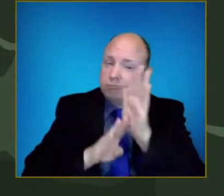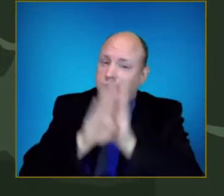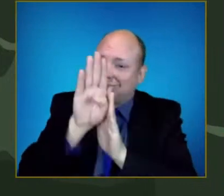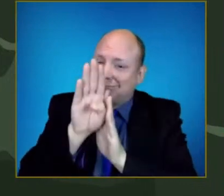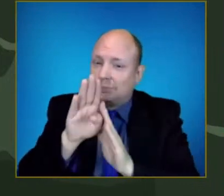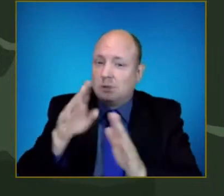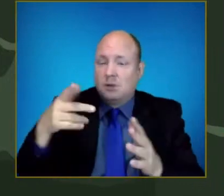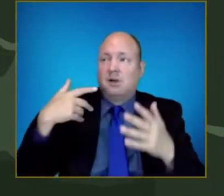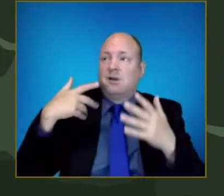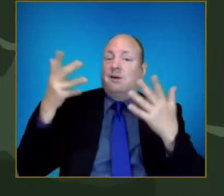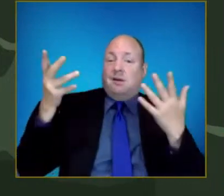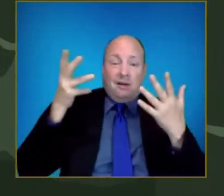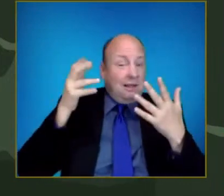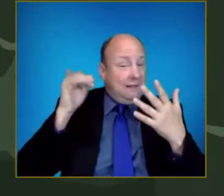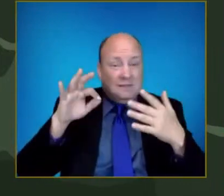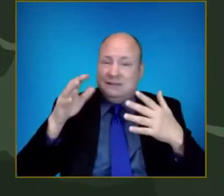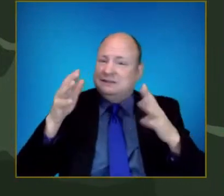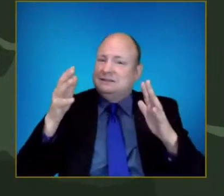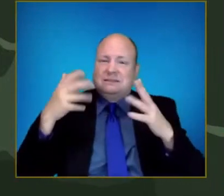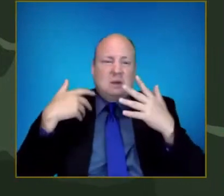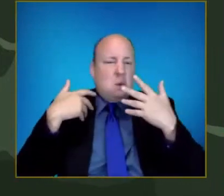yes, I'm incredibly concerned.